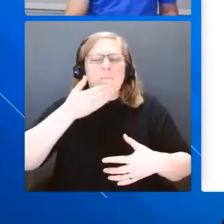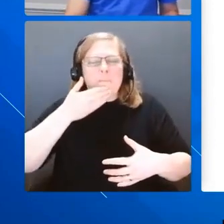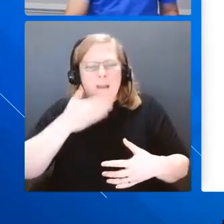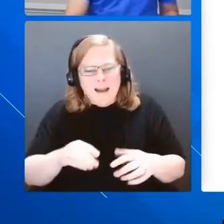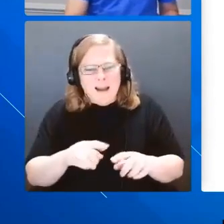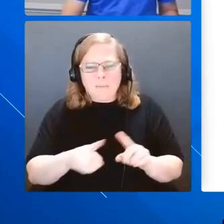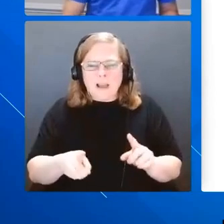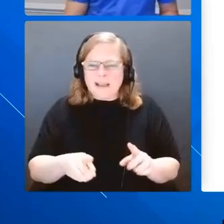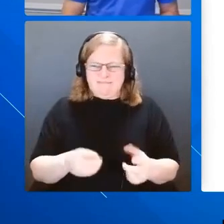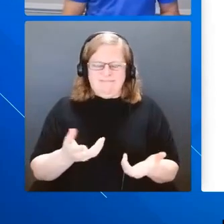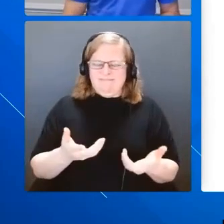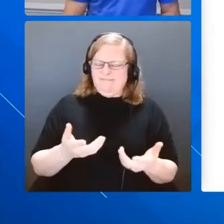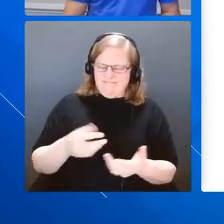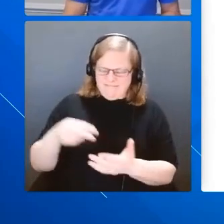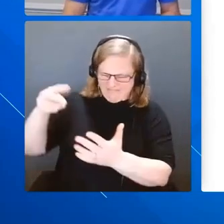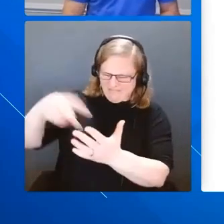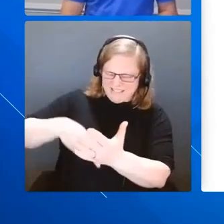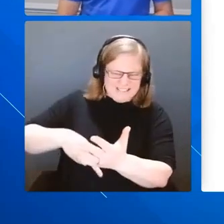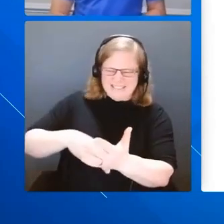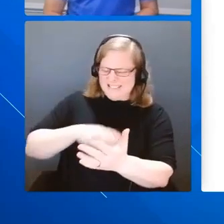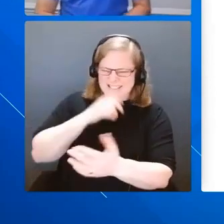lost.